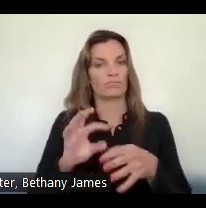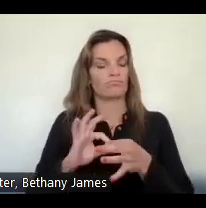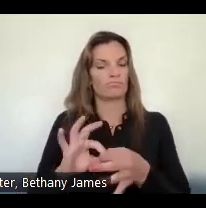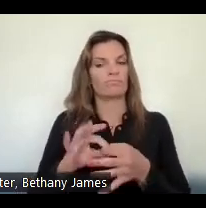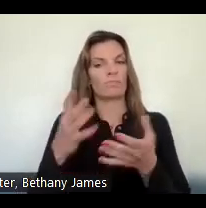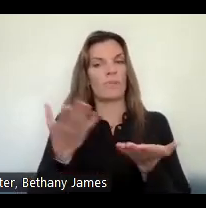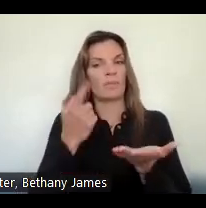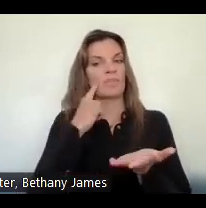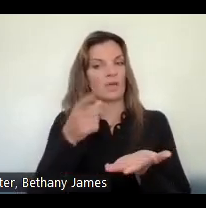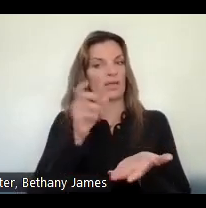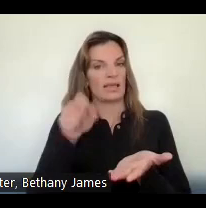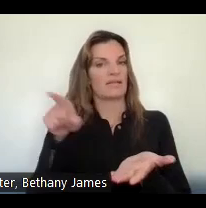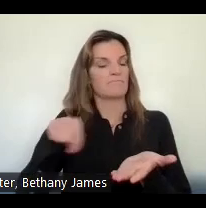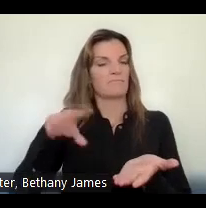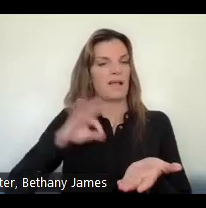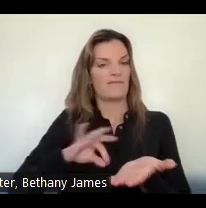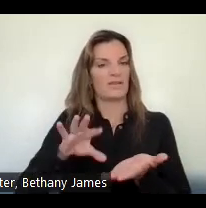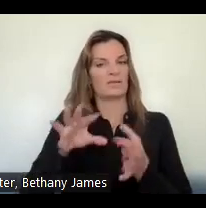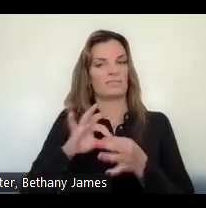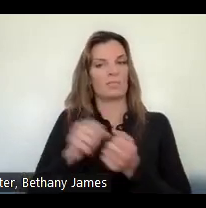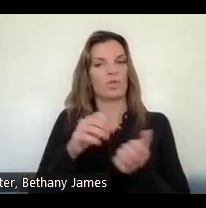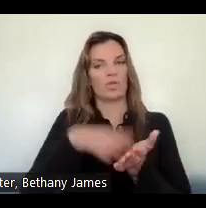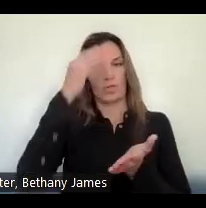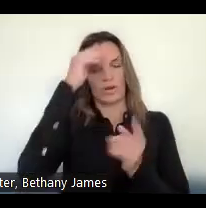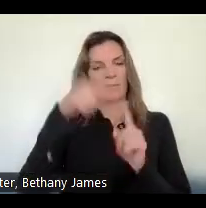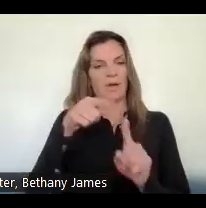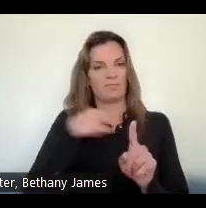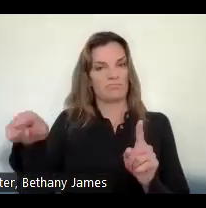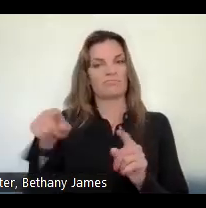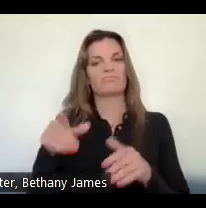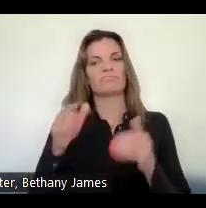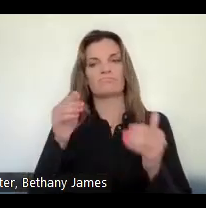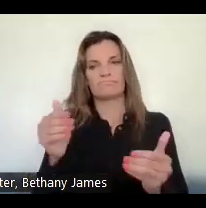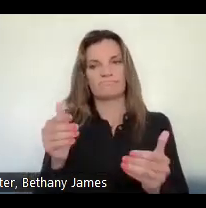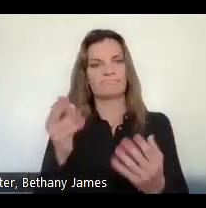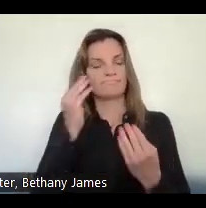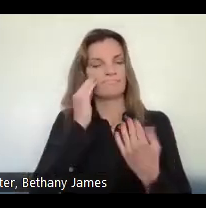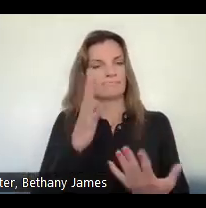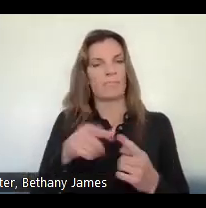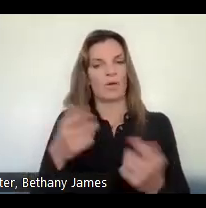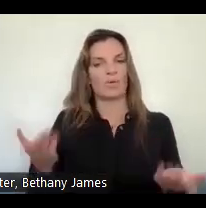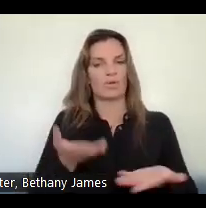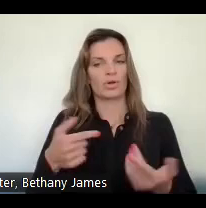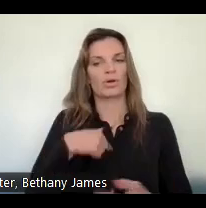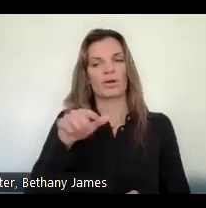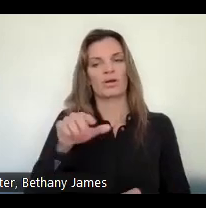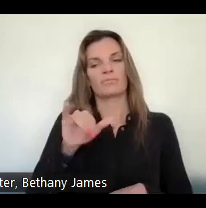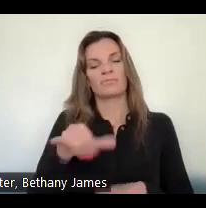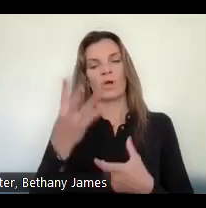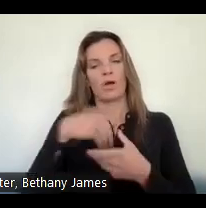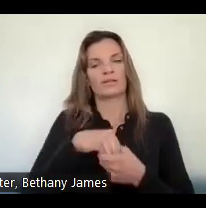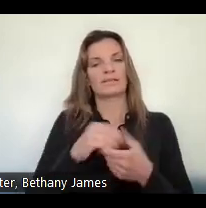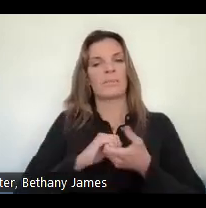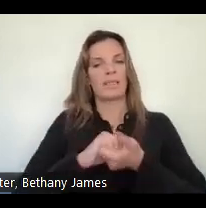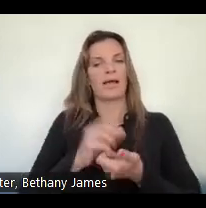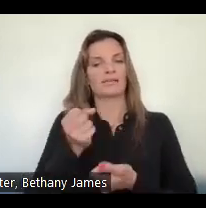about hiring from the neurodiverse population, please feel free to tell them about the Autism Alliance of Michigan, and we'd be happy to talk with